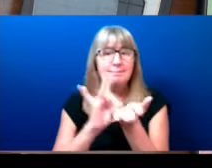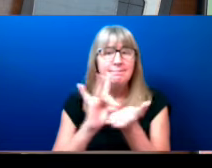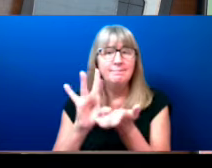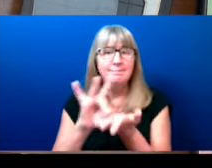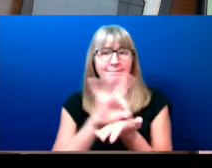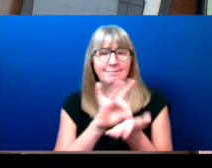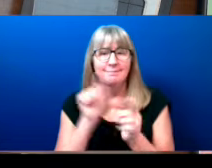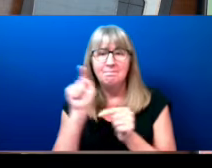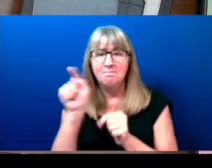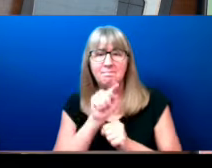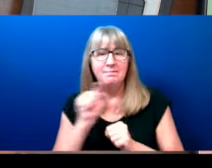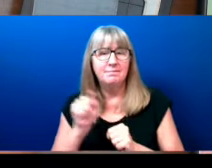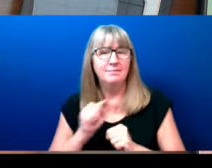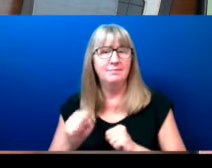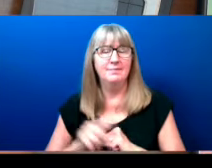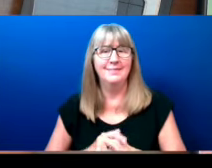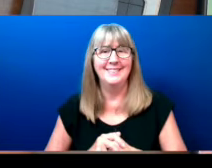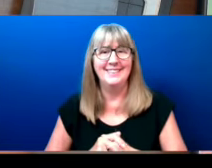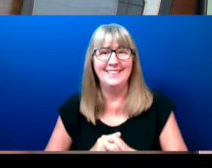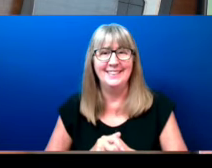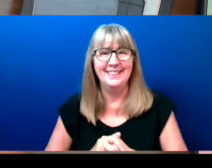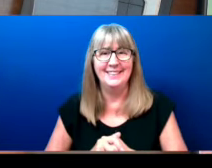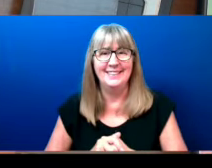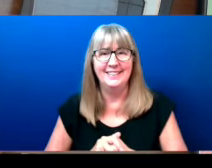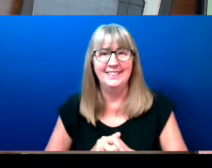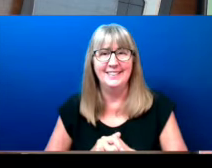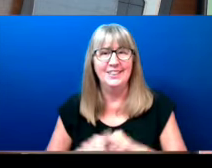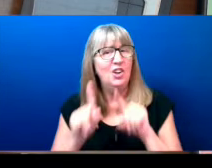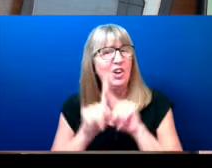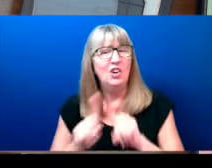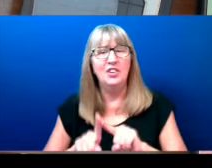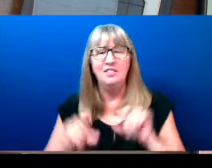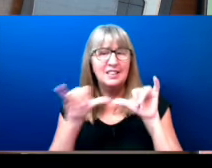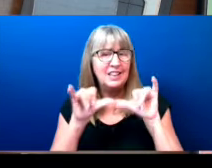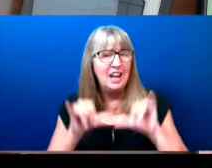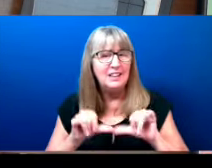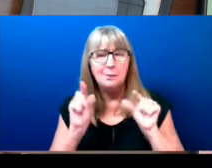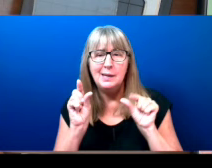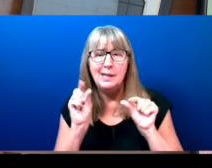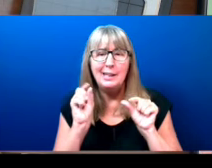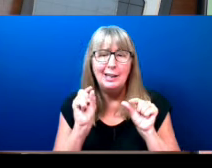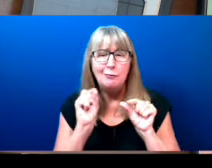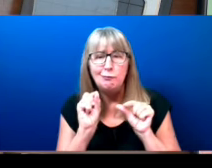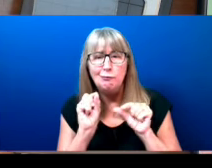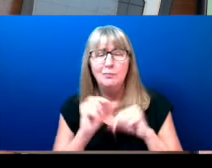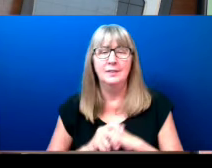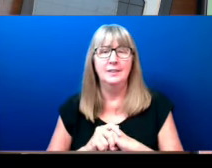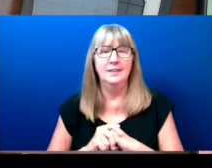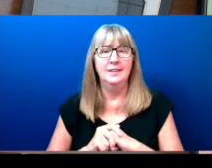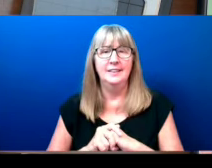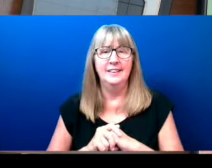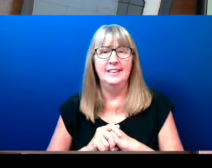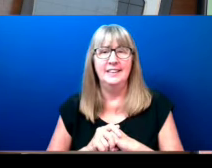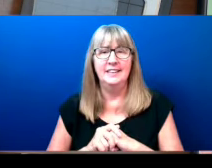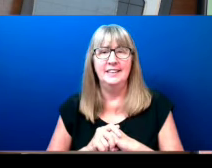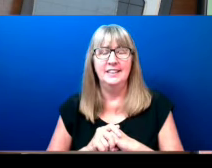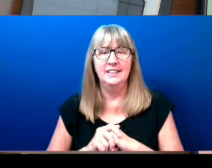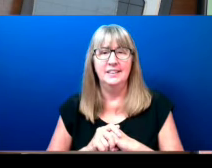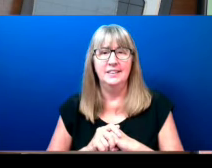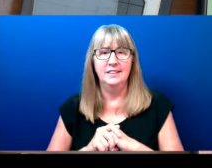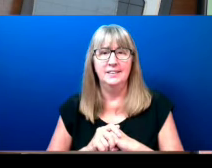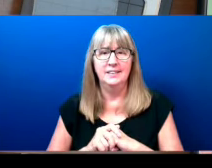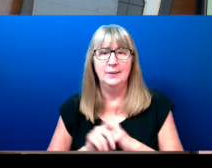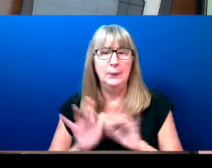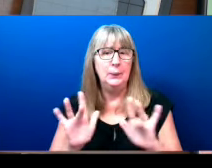little jewels, add a sparkle here and there. Anywhere you like is okay. Different sizes is fine. And